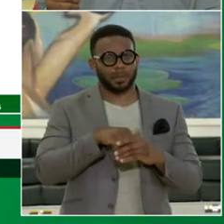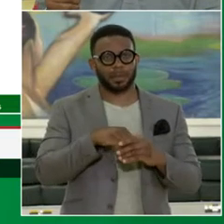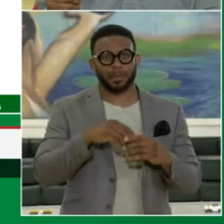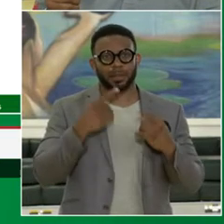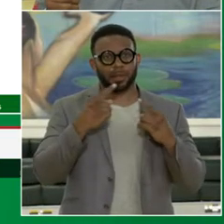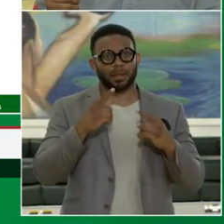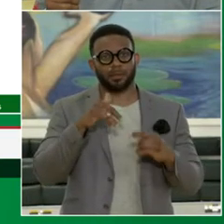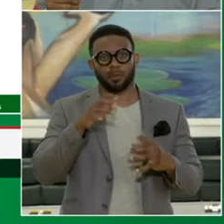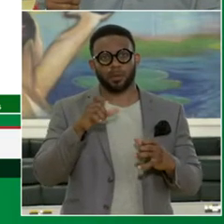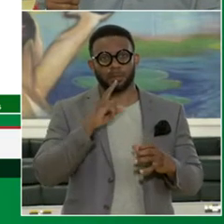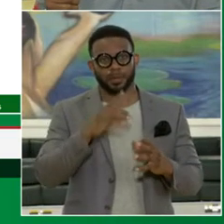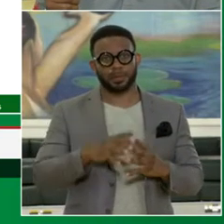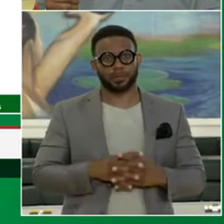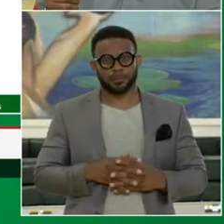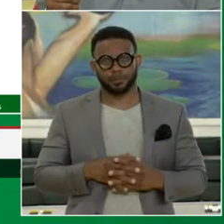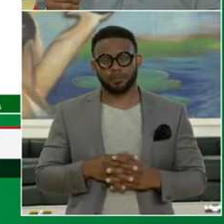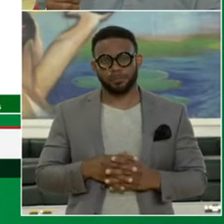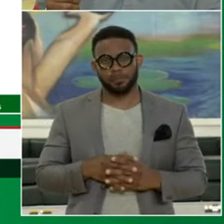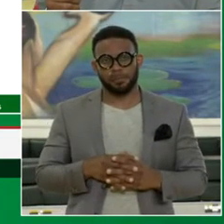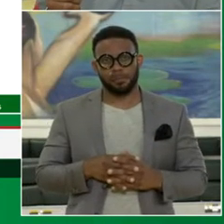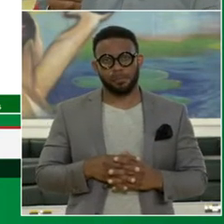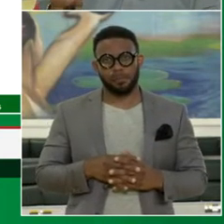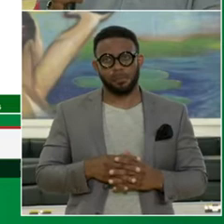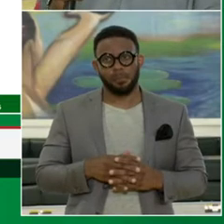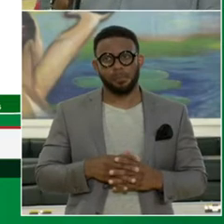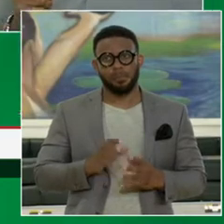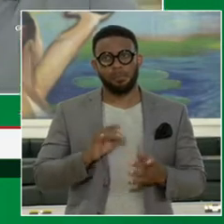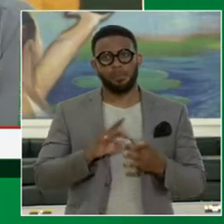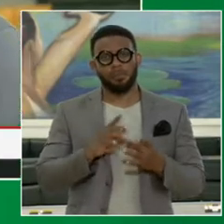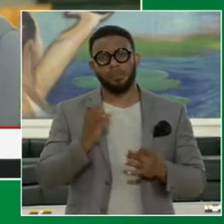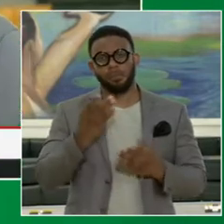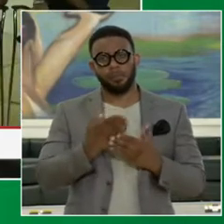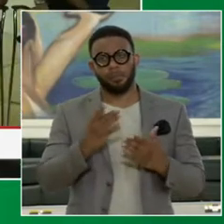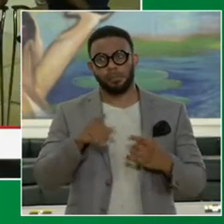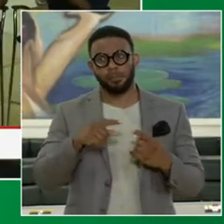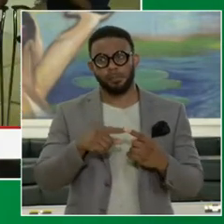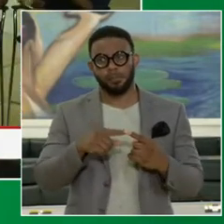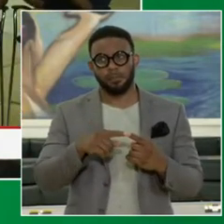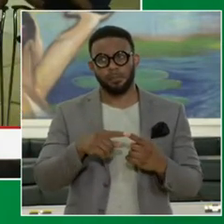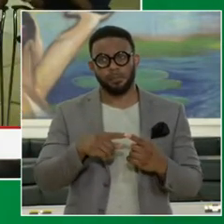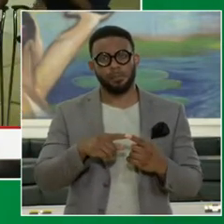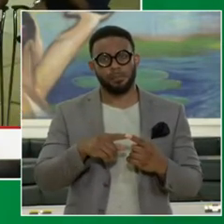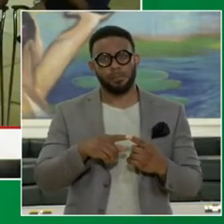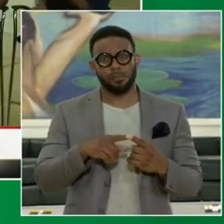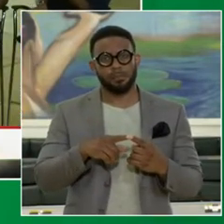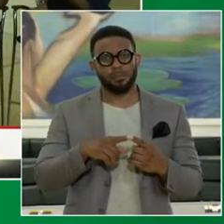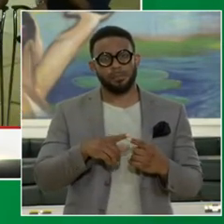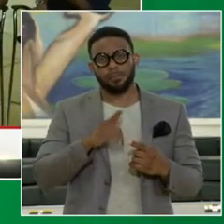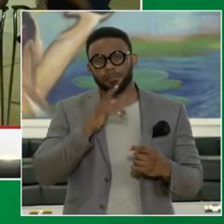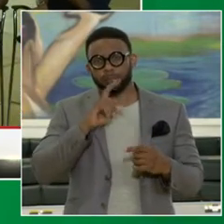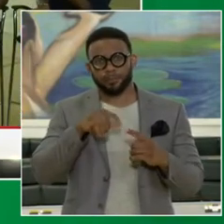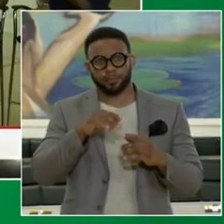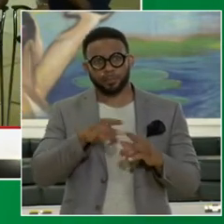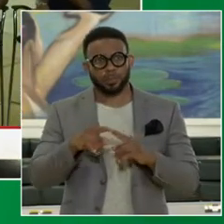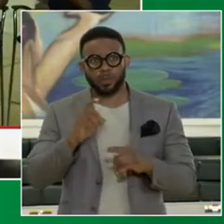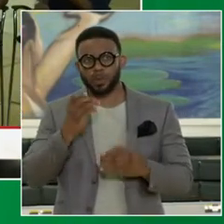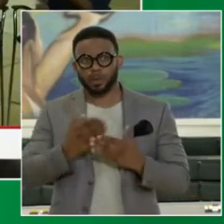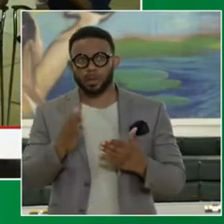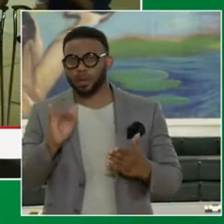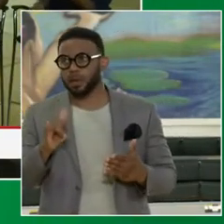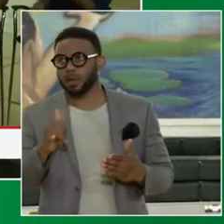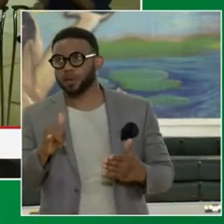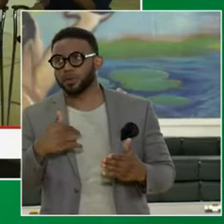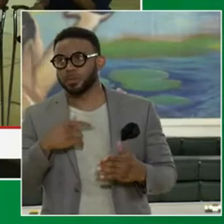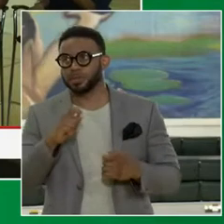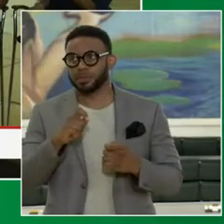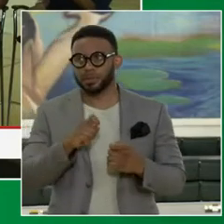successful as we would like to be. So I would say one of the things about VIs, and that our credible messengers do as well, that one of the things that leads